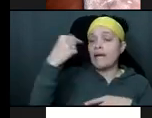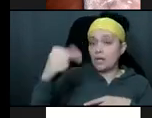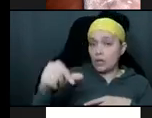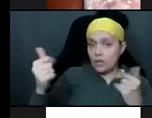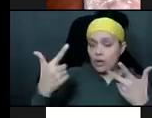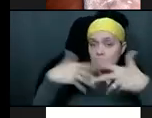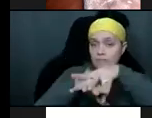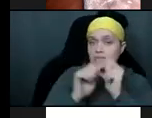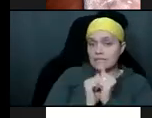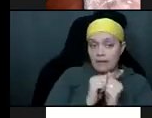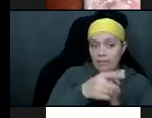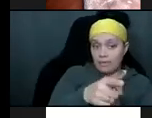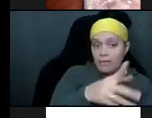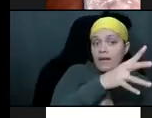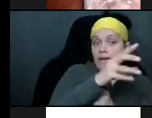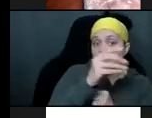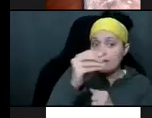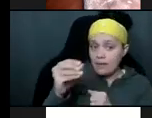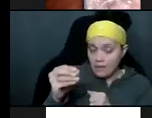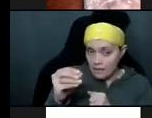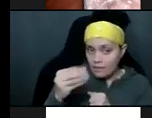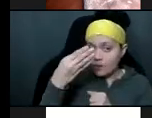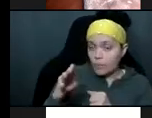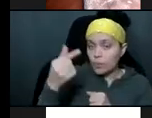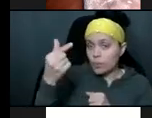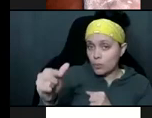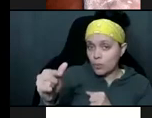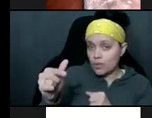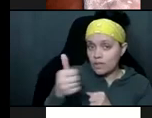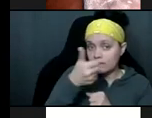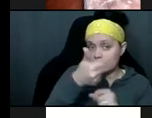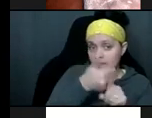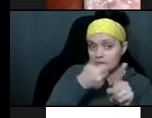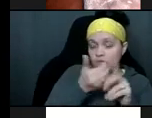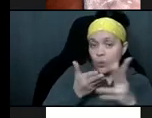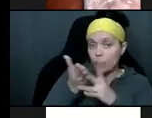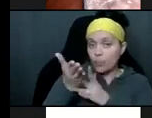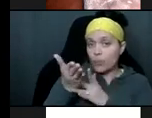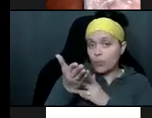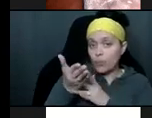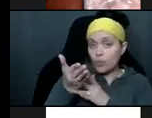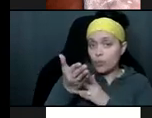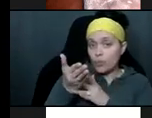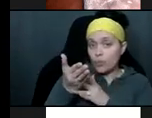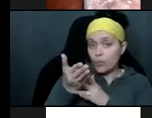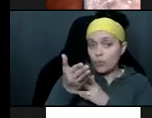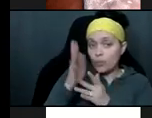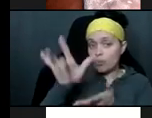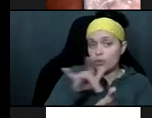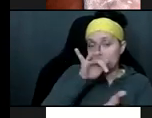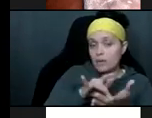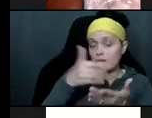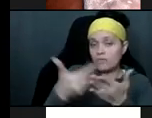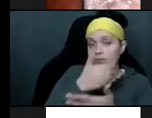converging. And the blue and the green actually go through the middle of New